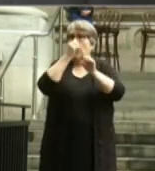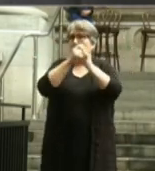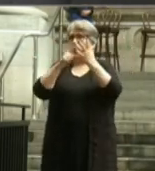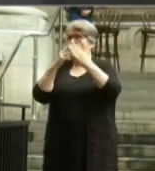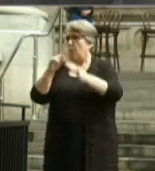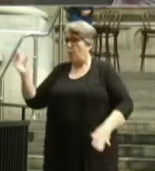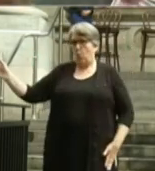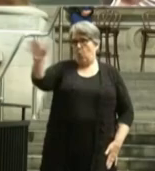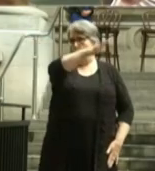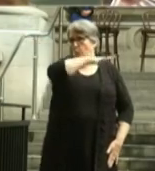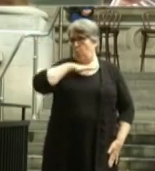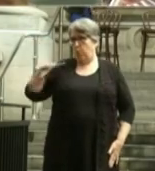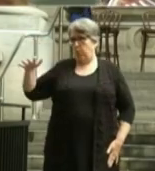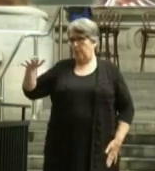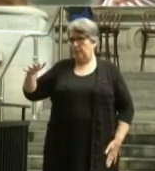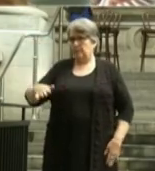all.